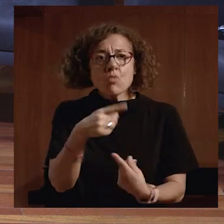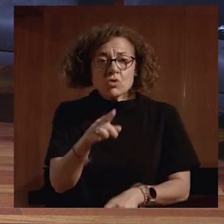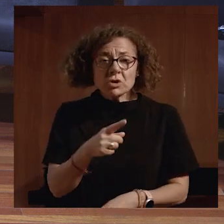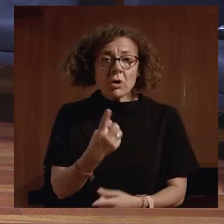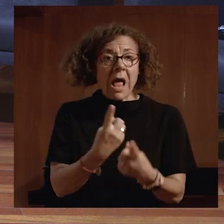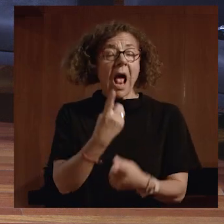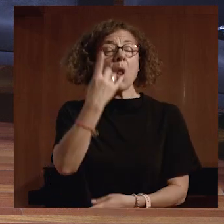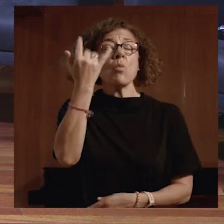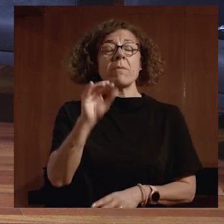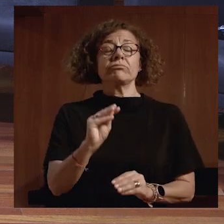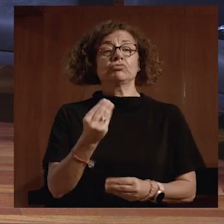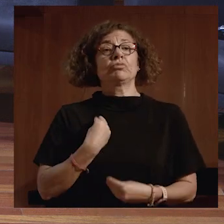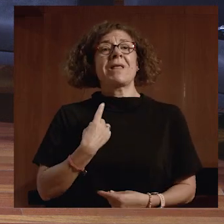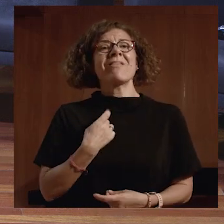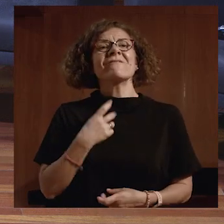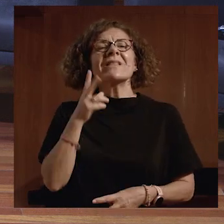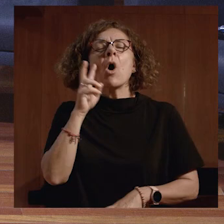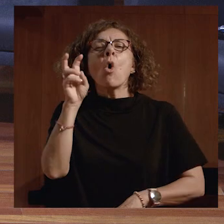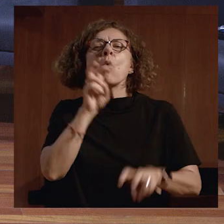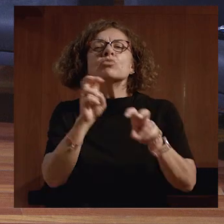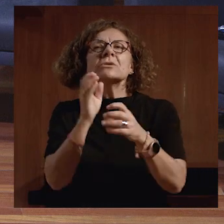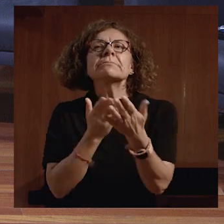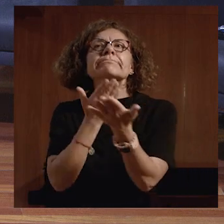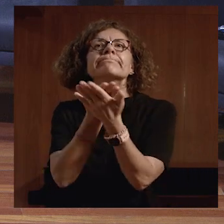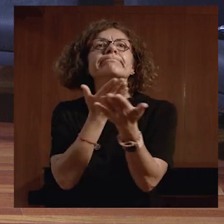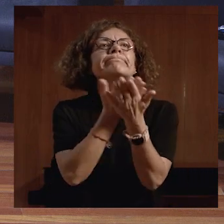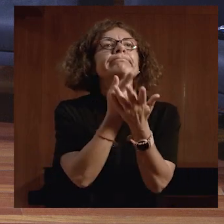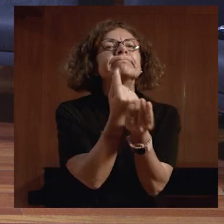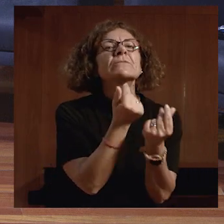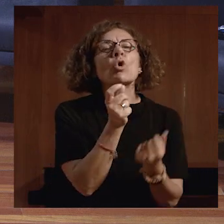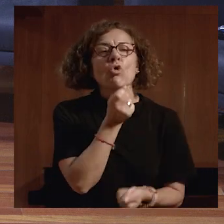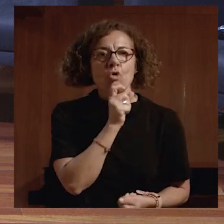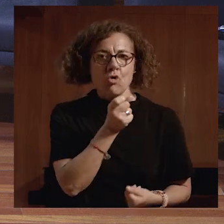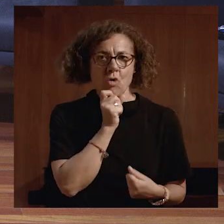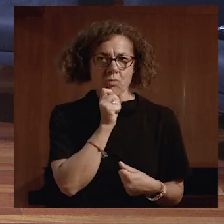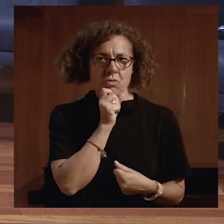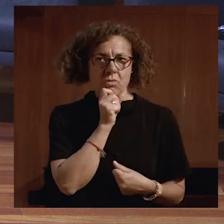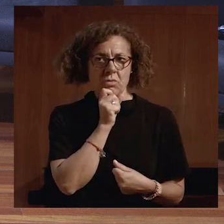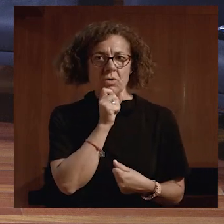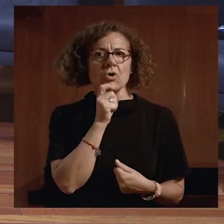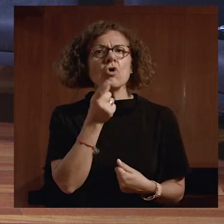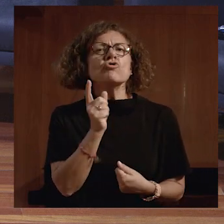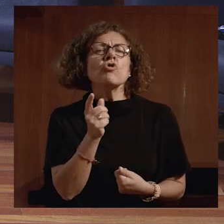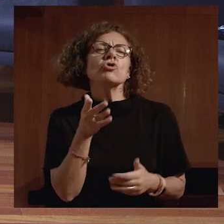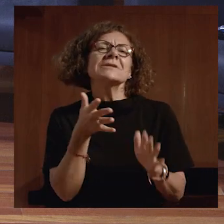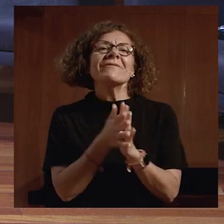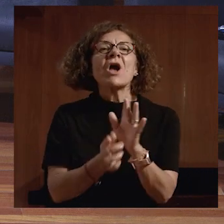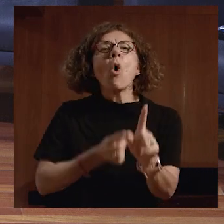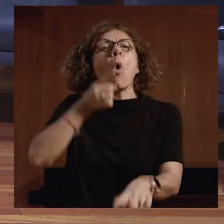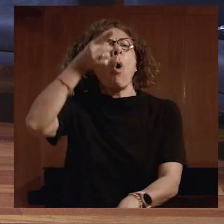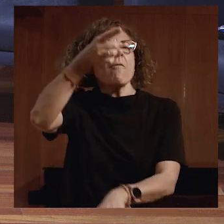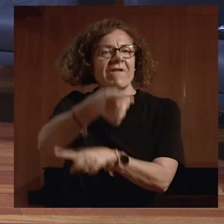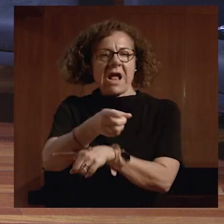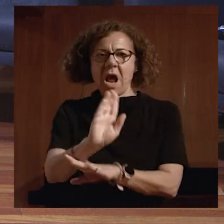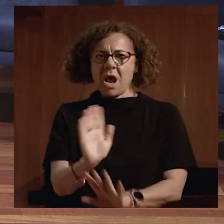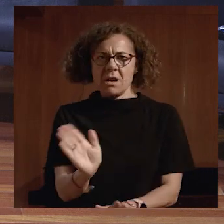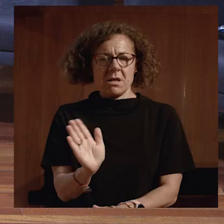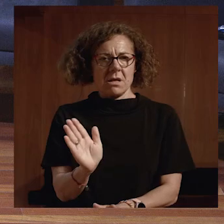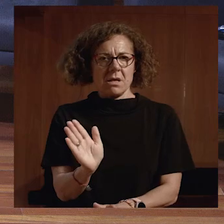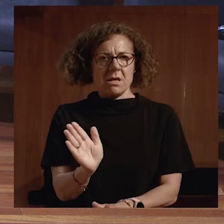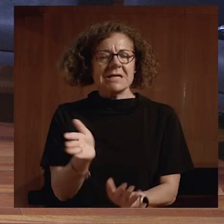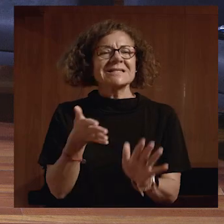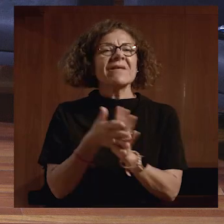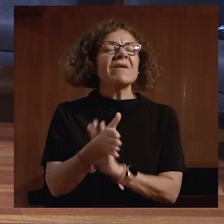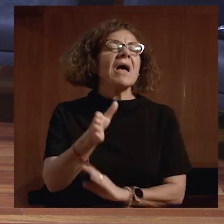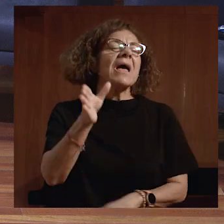money for something. It's not about pushing yourself on someone, it's about listening to what someone else is interested in